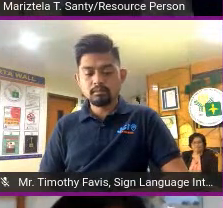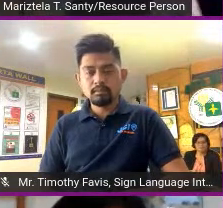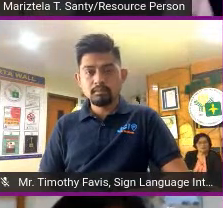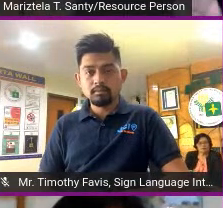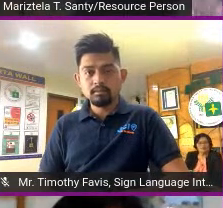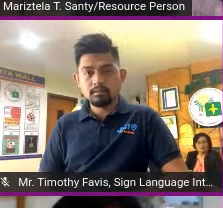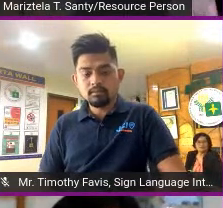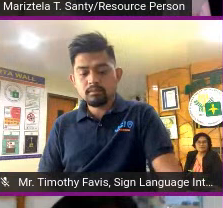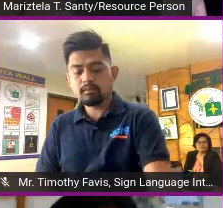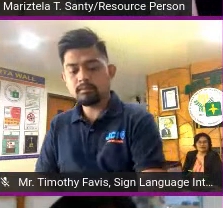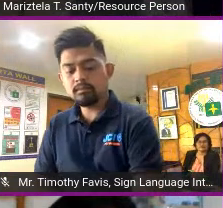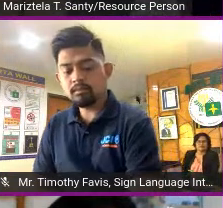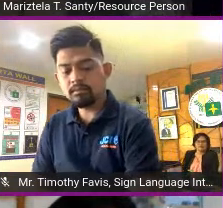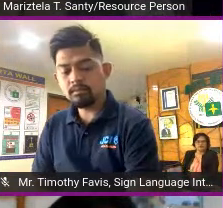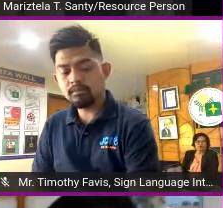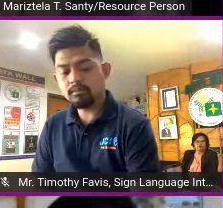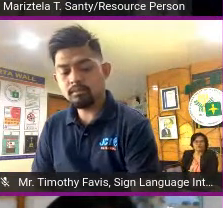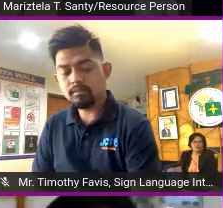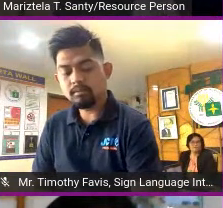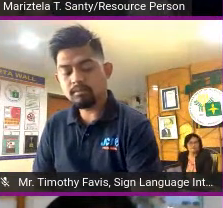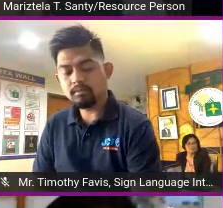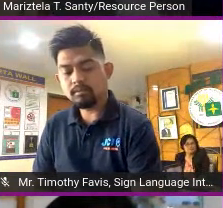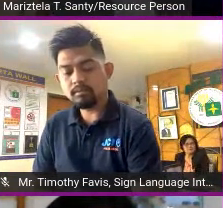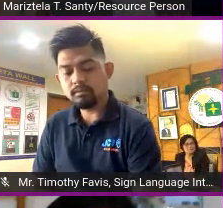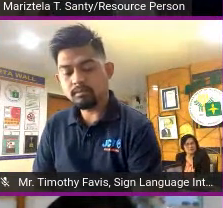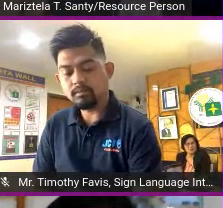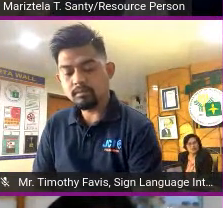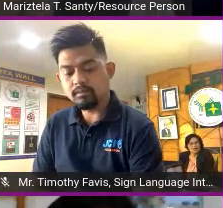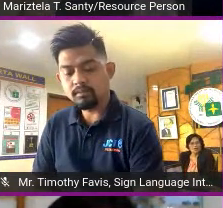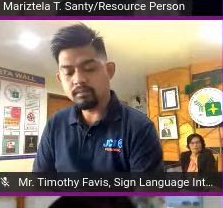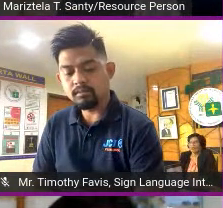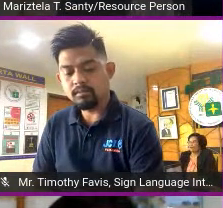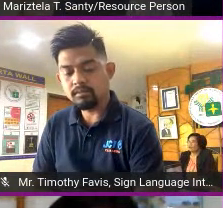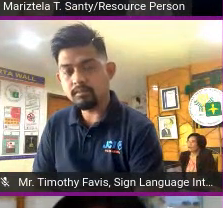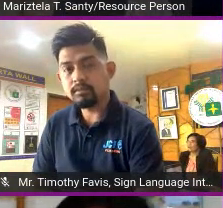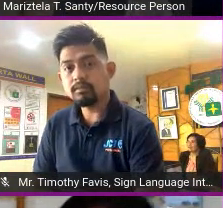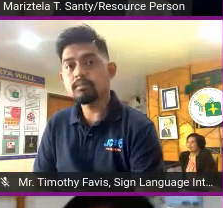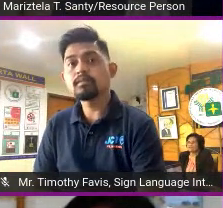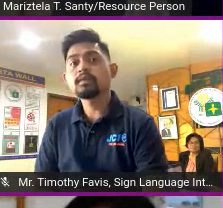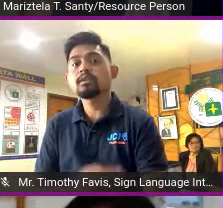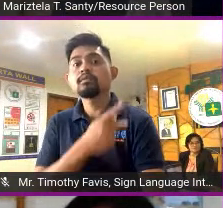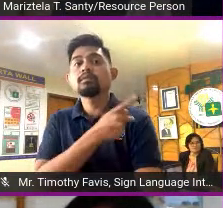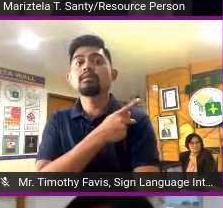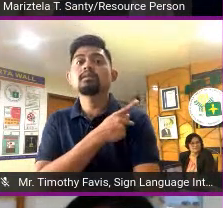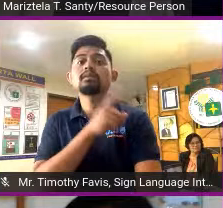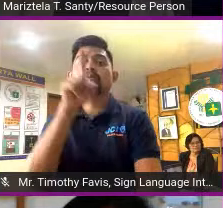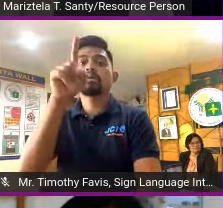We have, sir, accredited trainers throughout the Philippines. We are